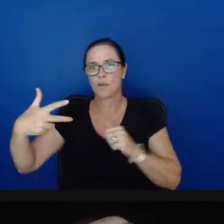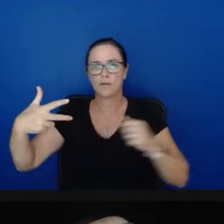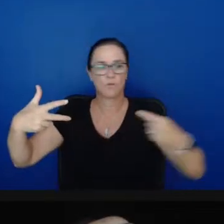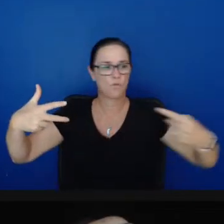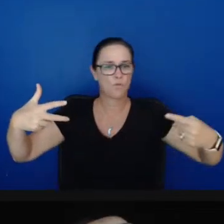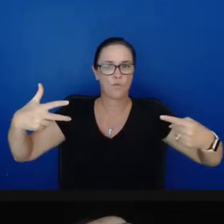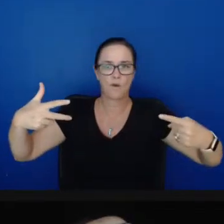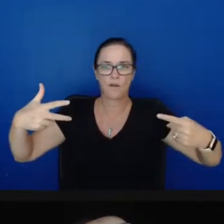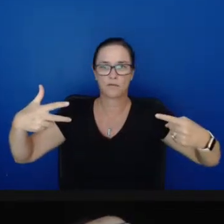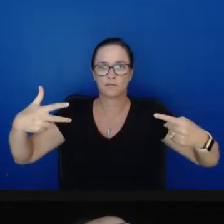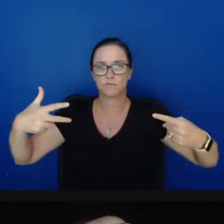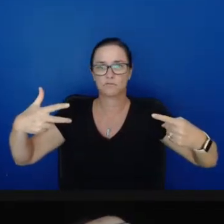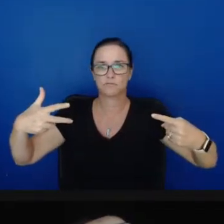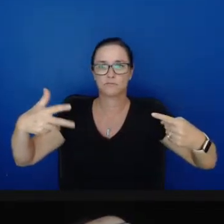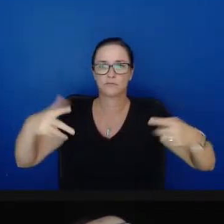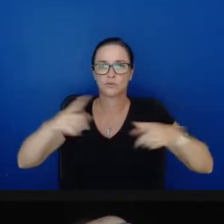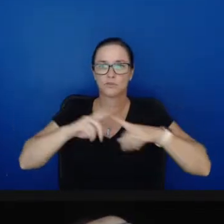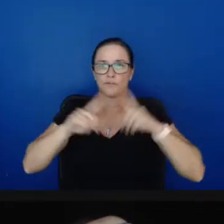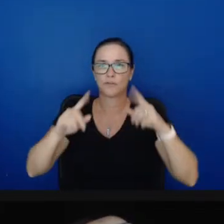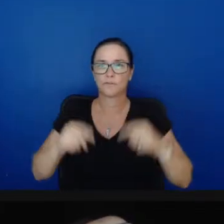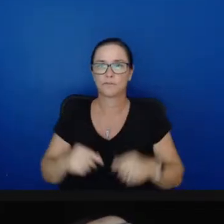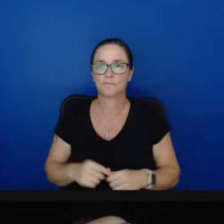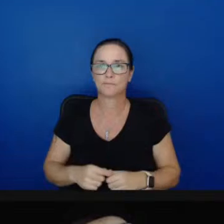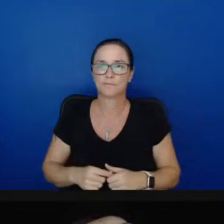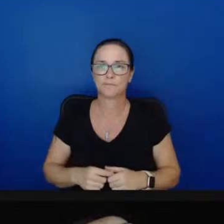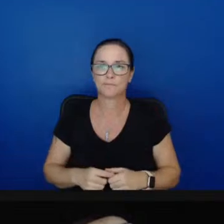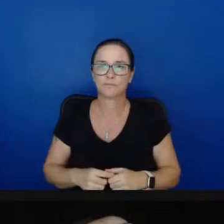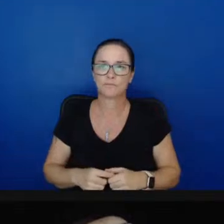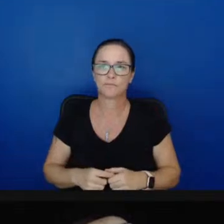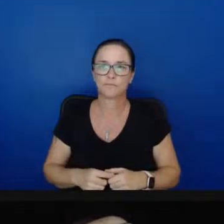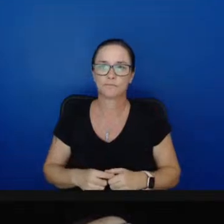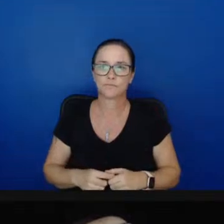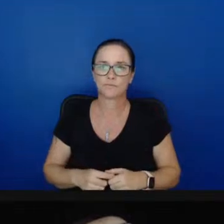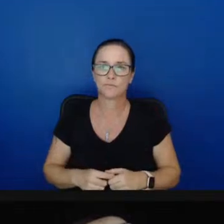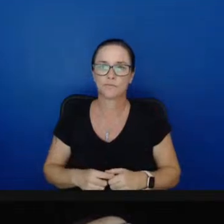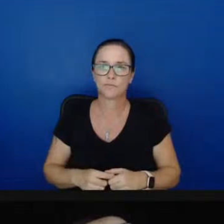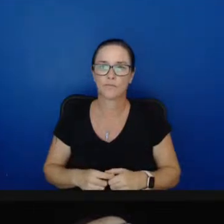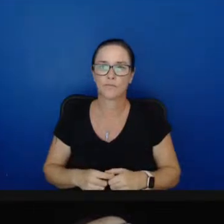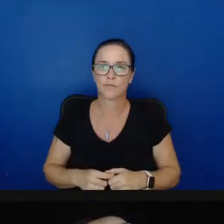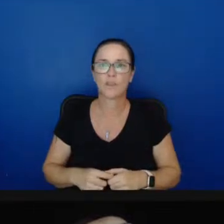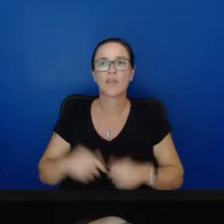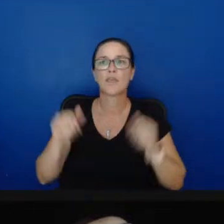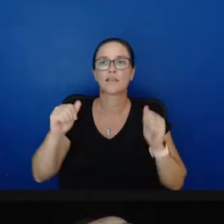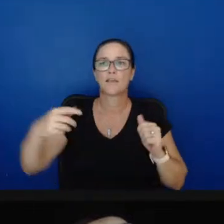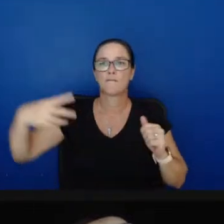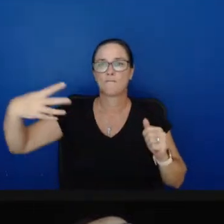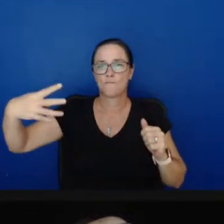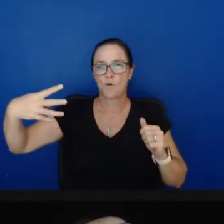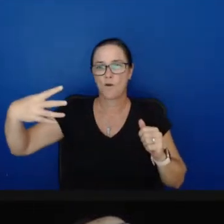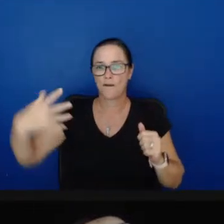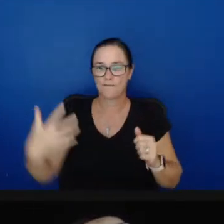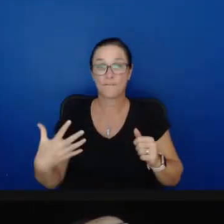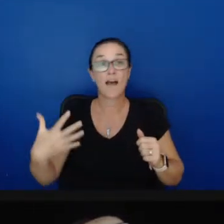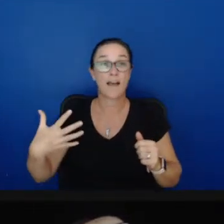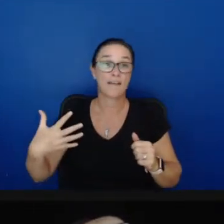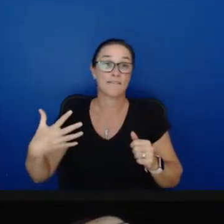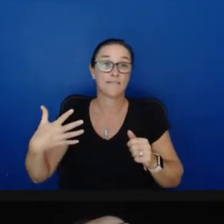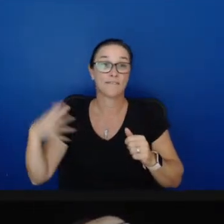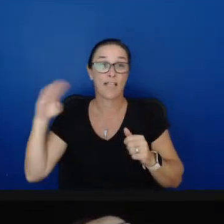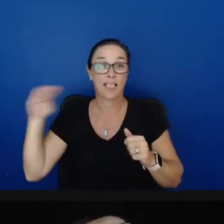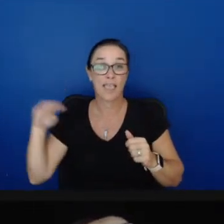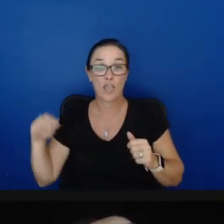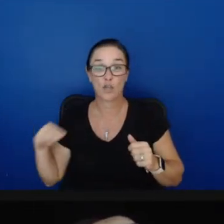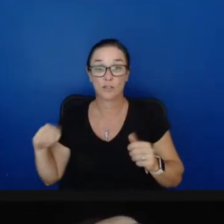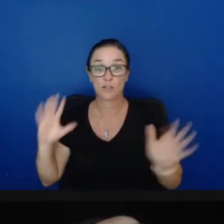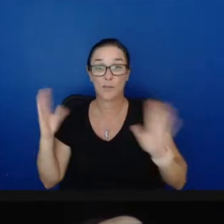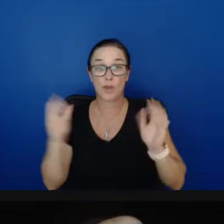4 layers. 1, 2, 3, 4. This one down here would be 5. And there's a